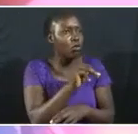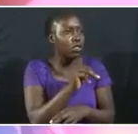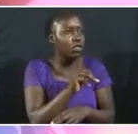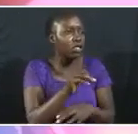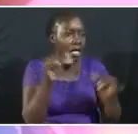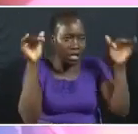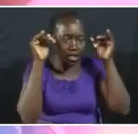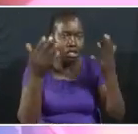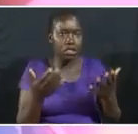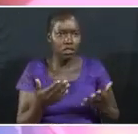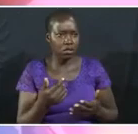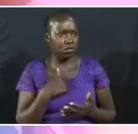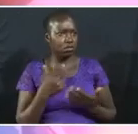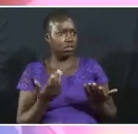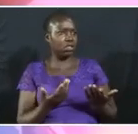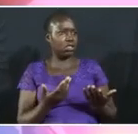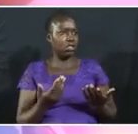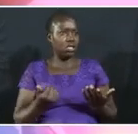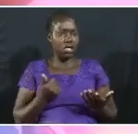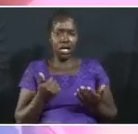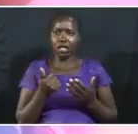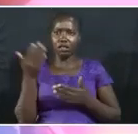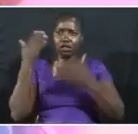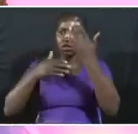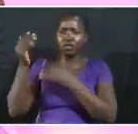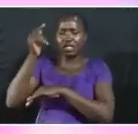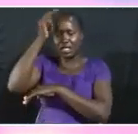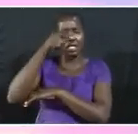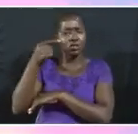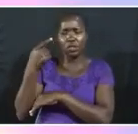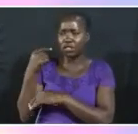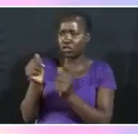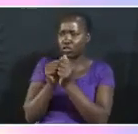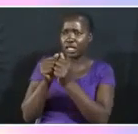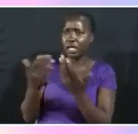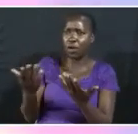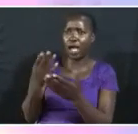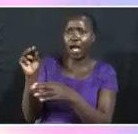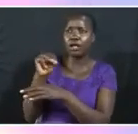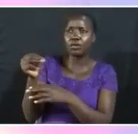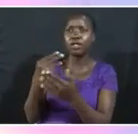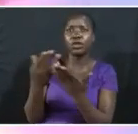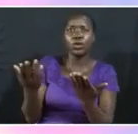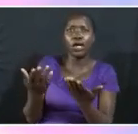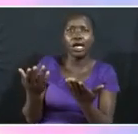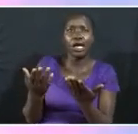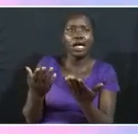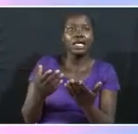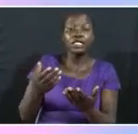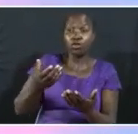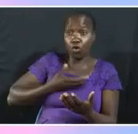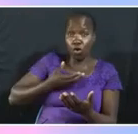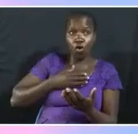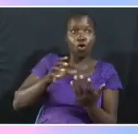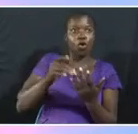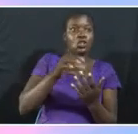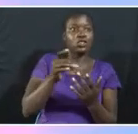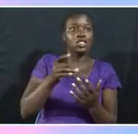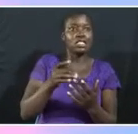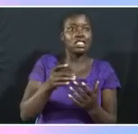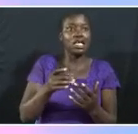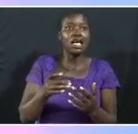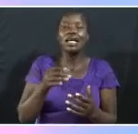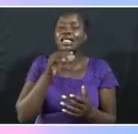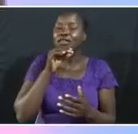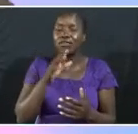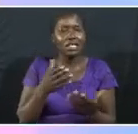the girl is saying, dad, mean, this guy we're with, we've just graduated with him. Where do you want him to get 2 million? It's a wrong choice you made. The father is simply